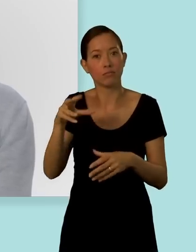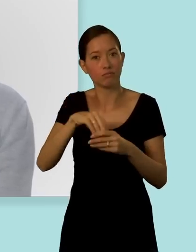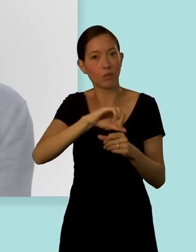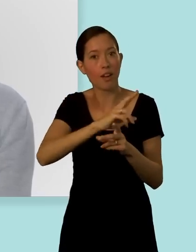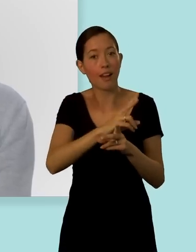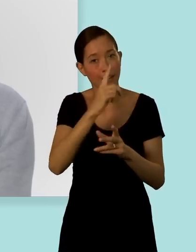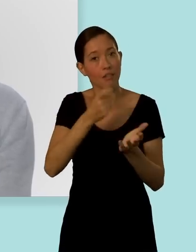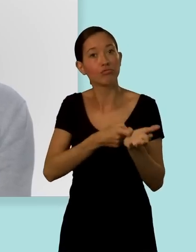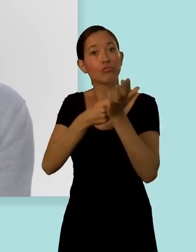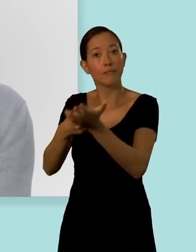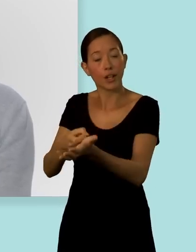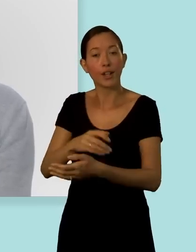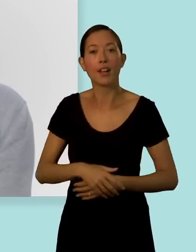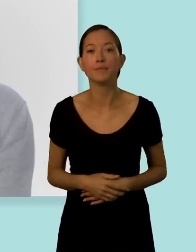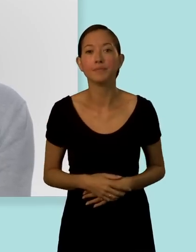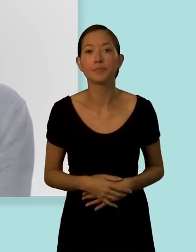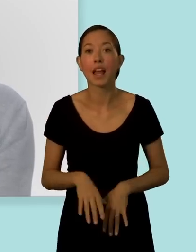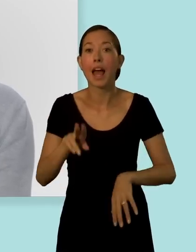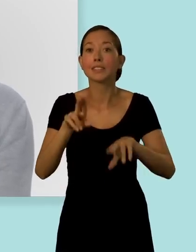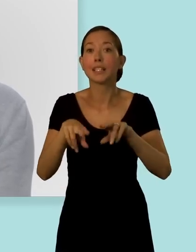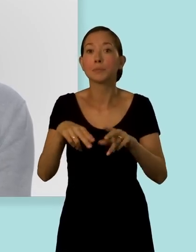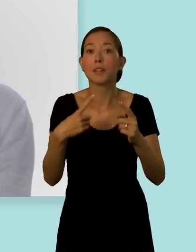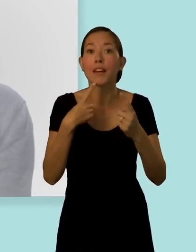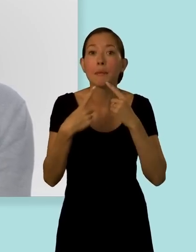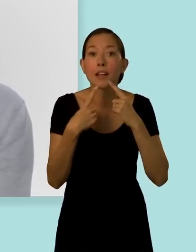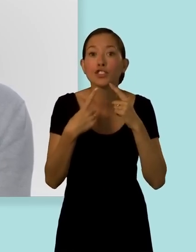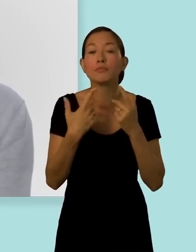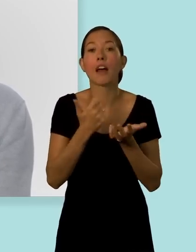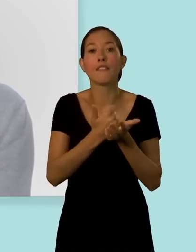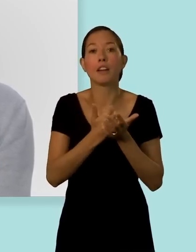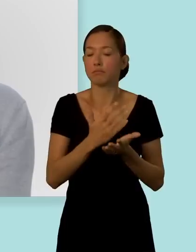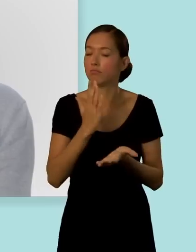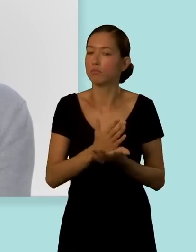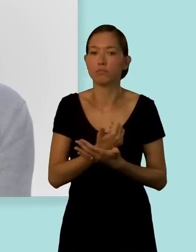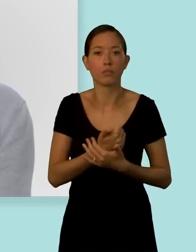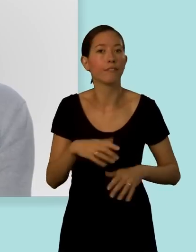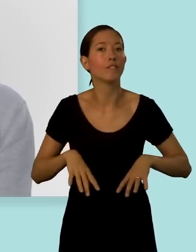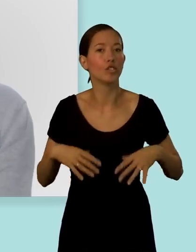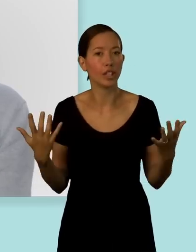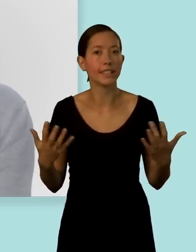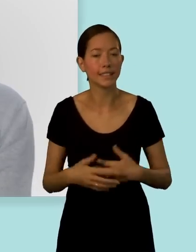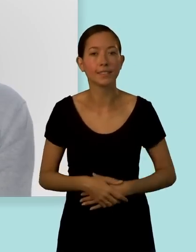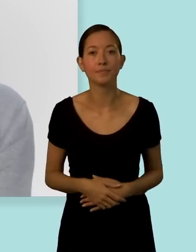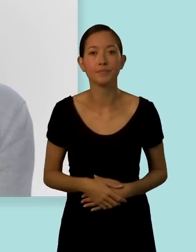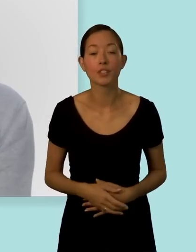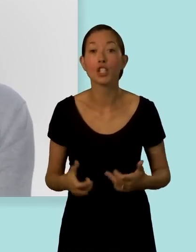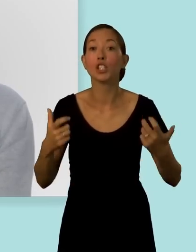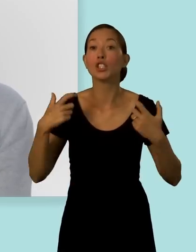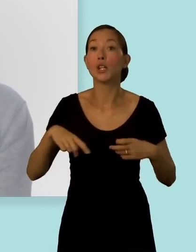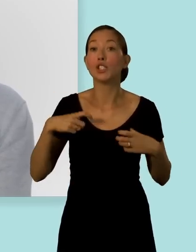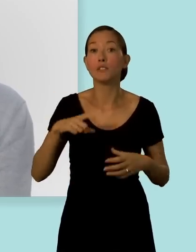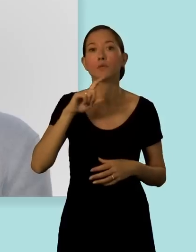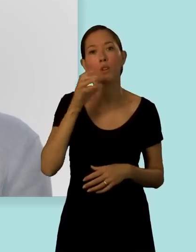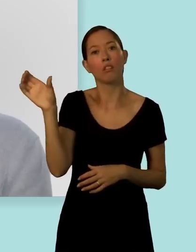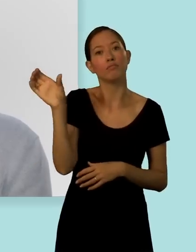GP, consultant or other professional involved in your care can make a referral. Assessment, information and advice are always